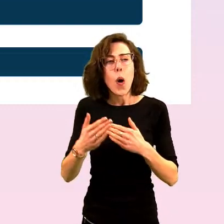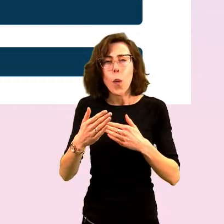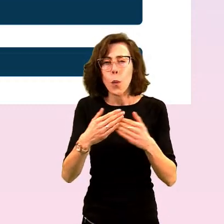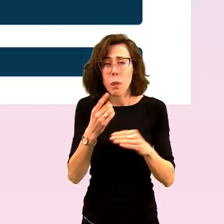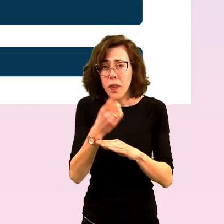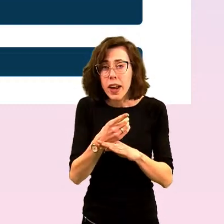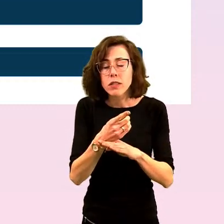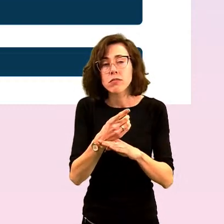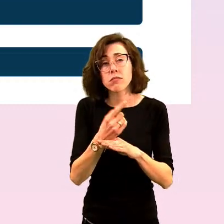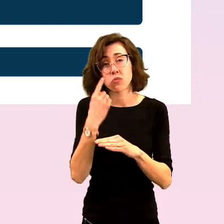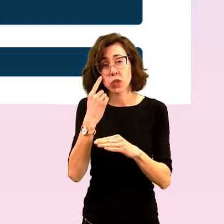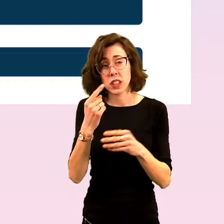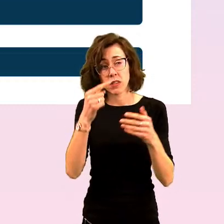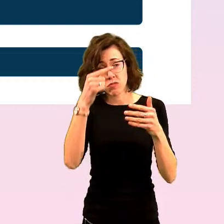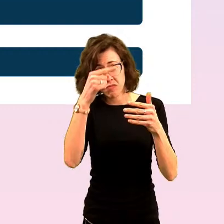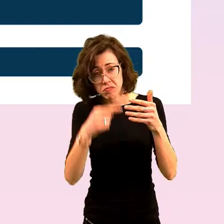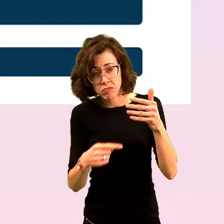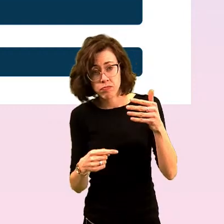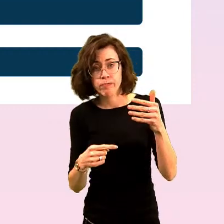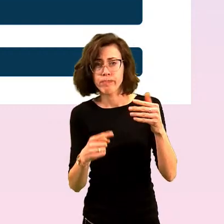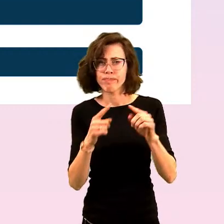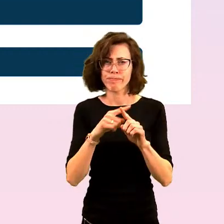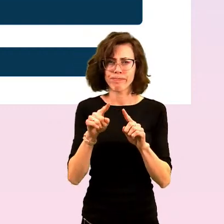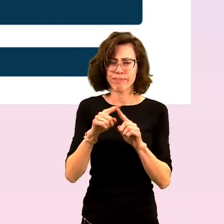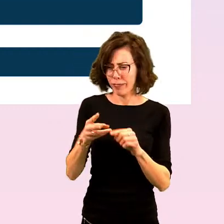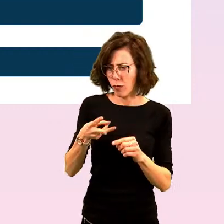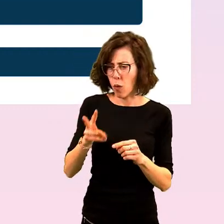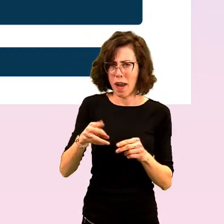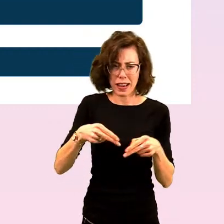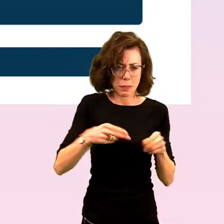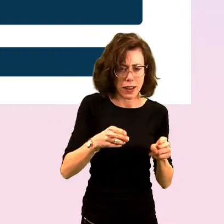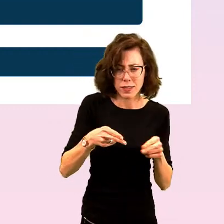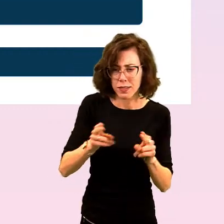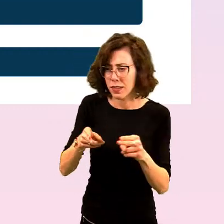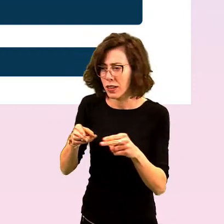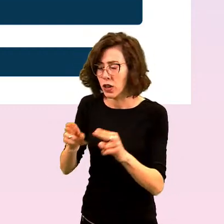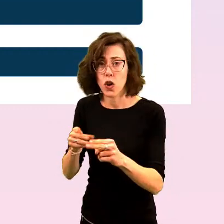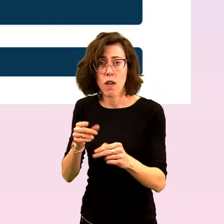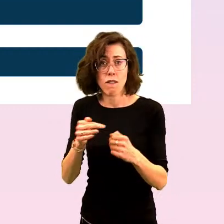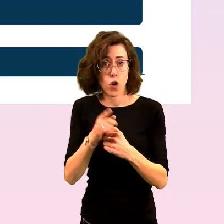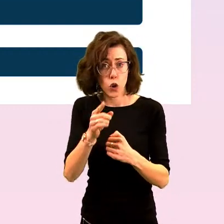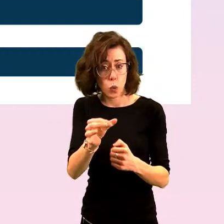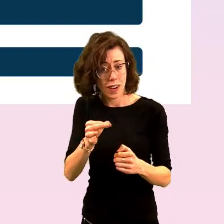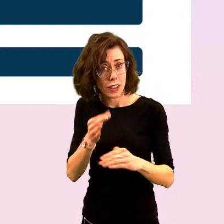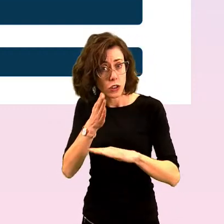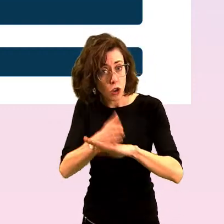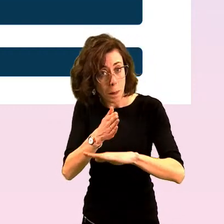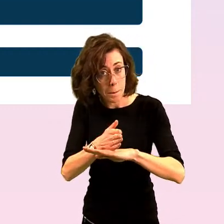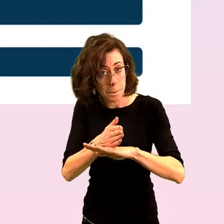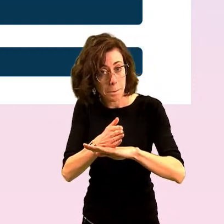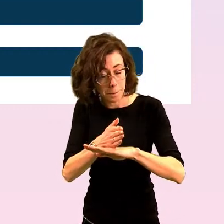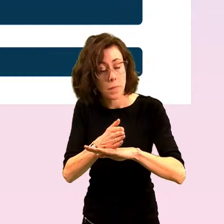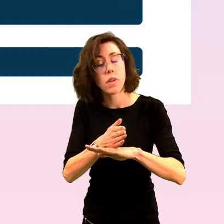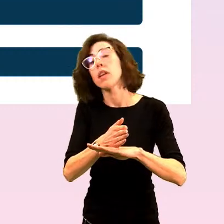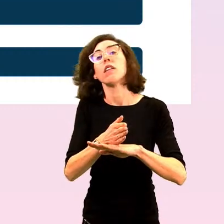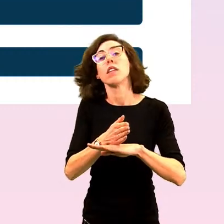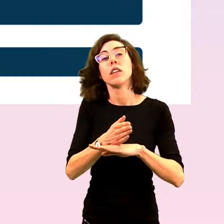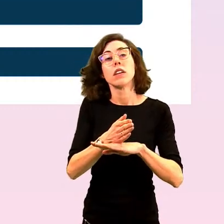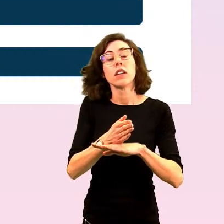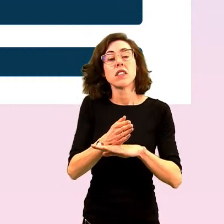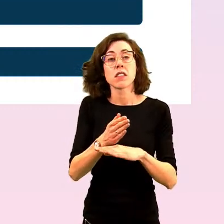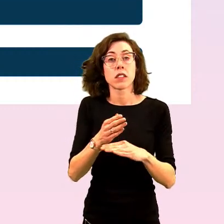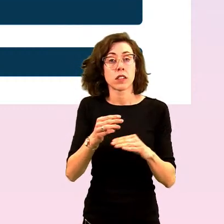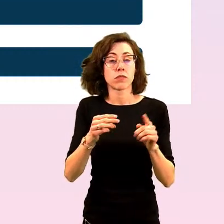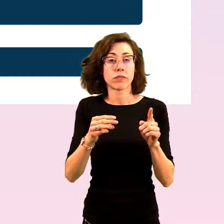are basically the various different pathways to employment that Intro can offer job seekers. And an awful lot of these are